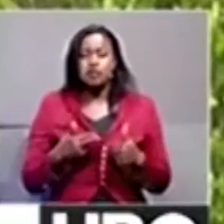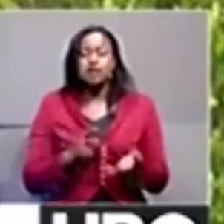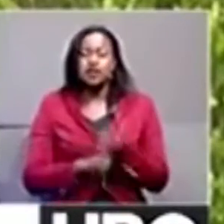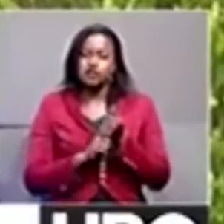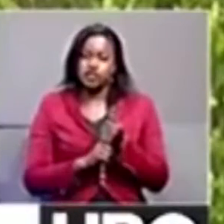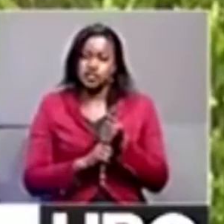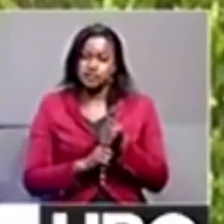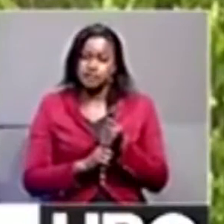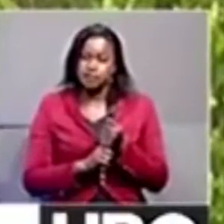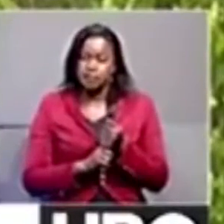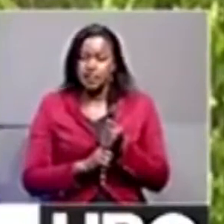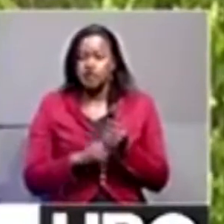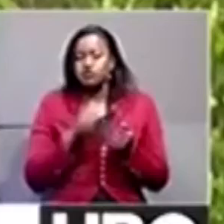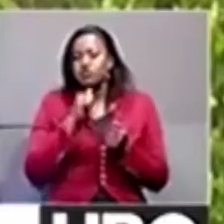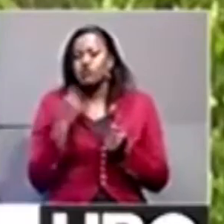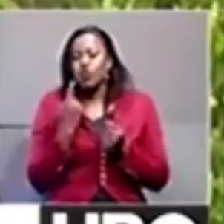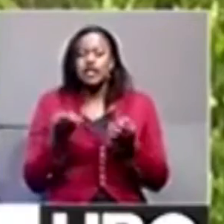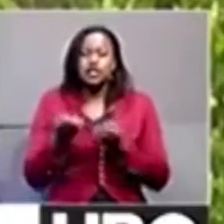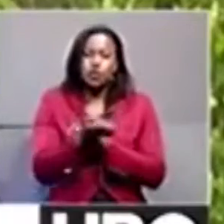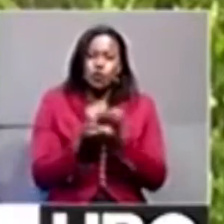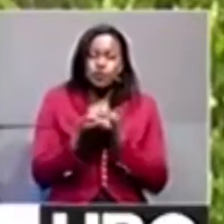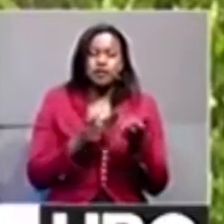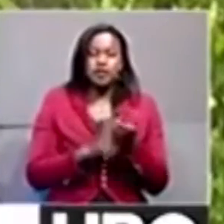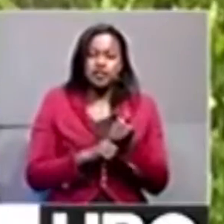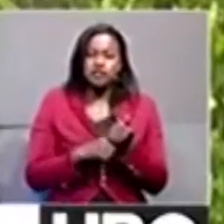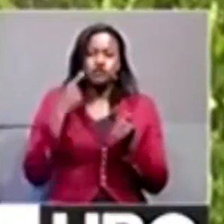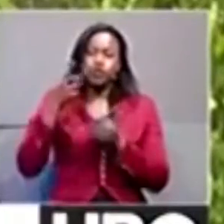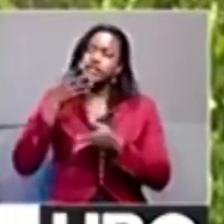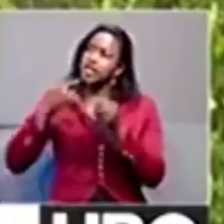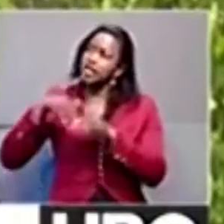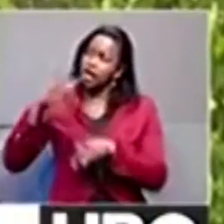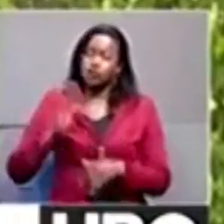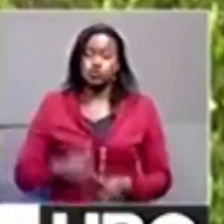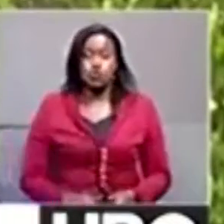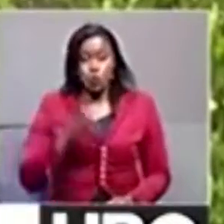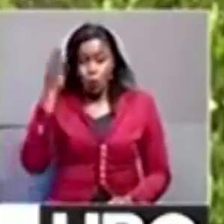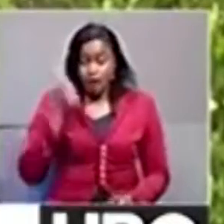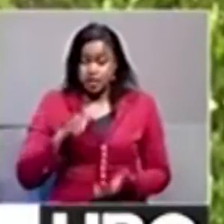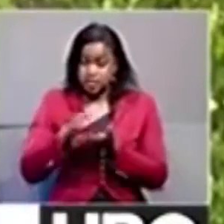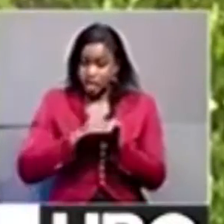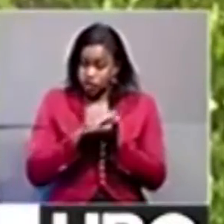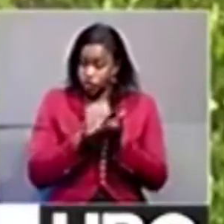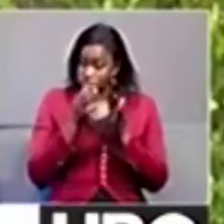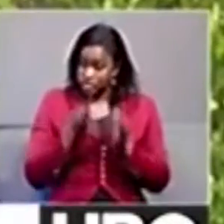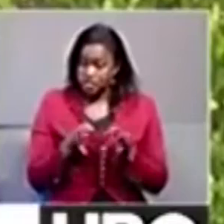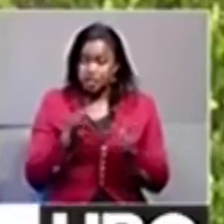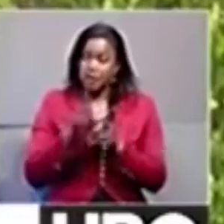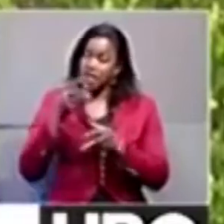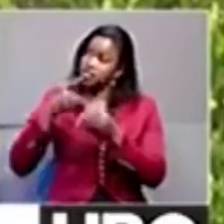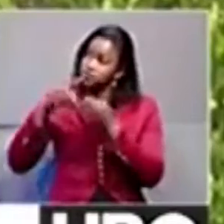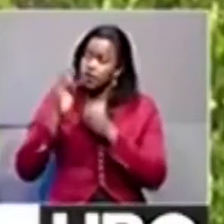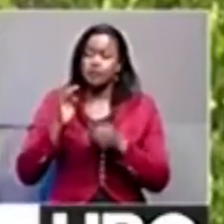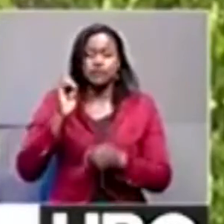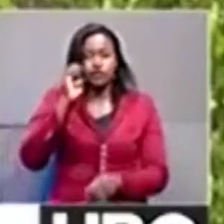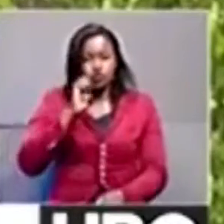from the economic benefit for exporting, because organic products are basically exported to Europe.